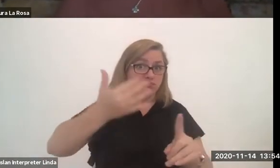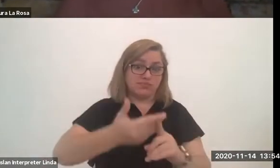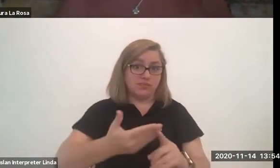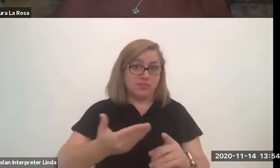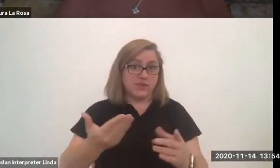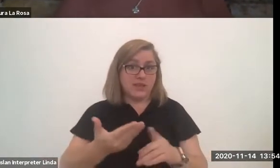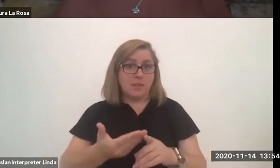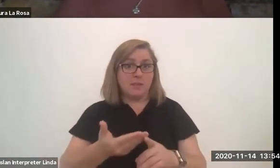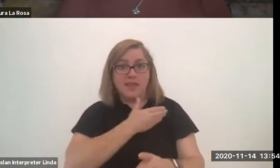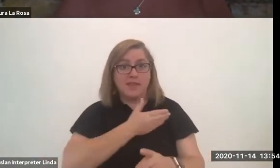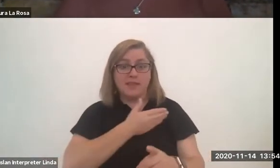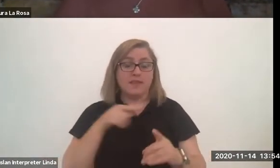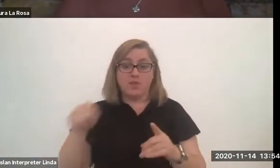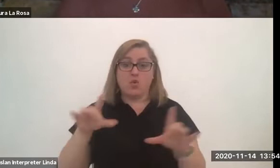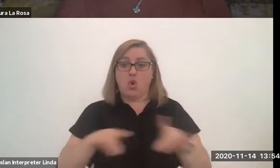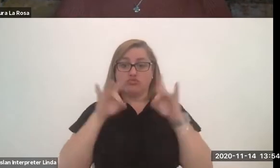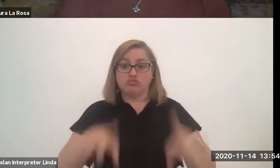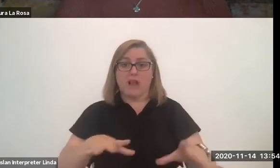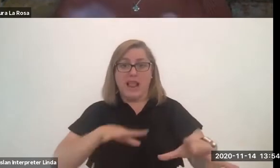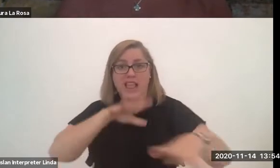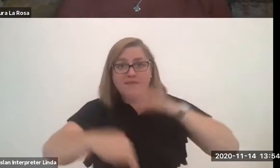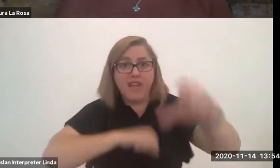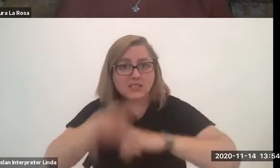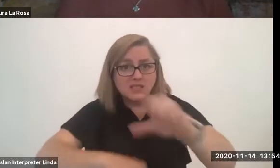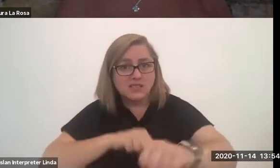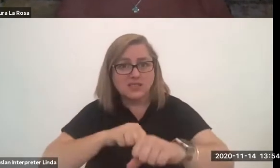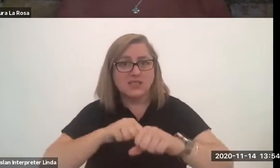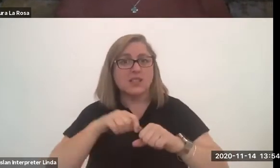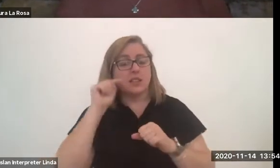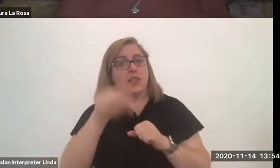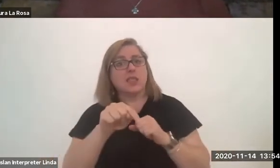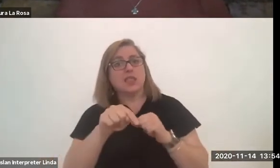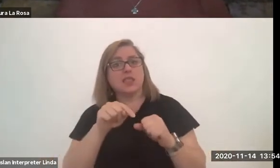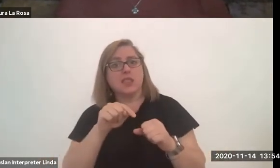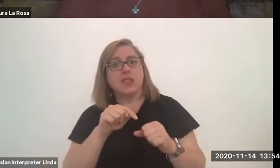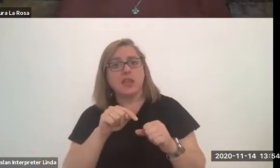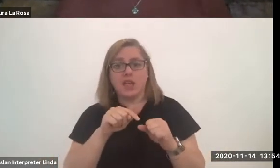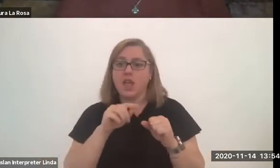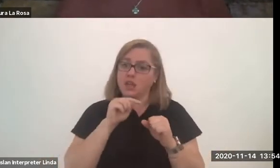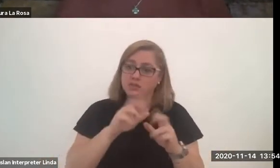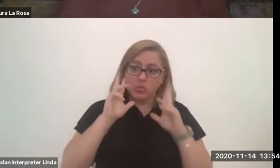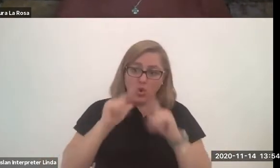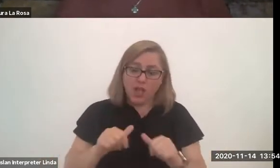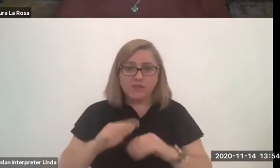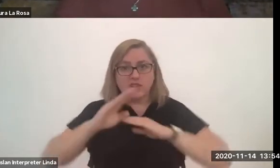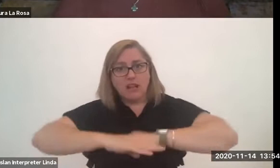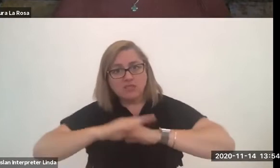long before Australia was invaded, and in that extends to looking after country and that type of thing.